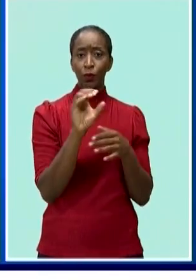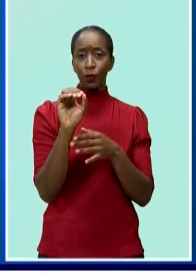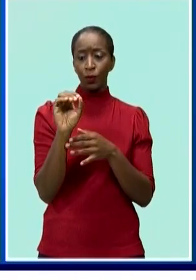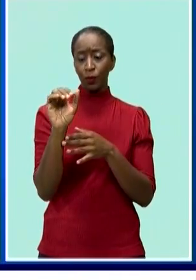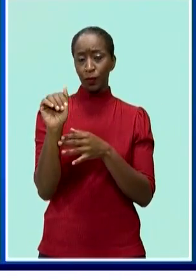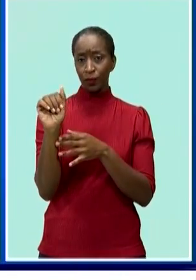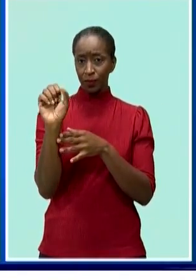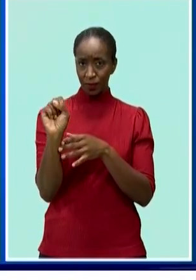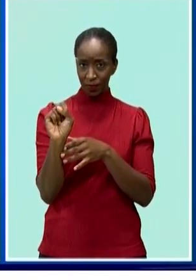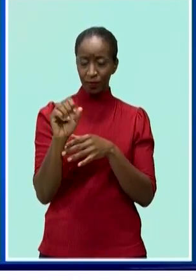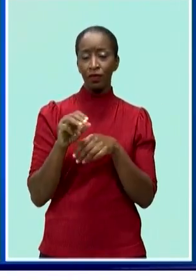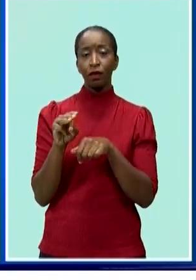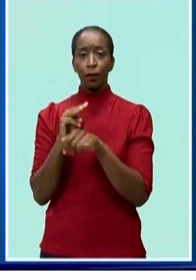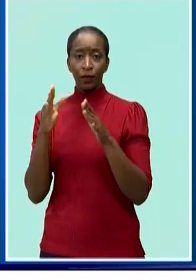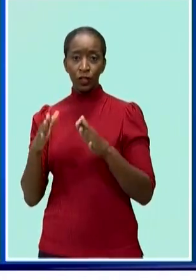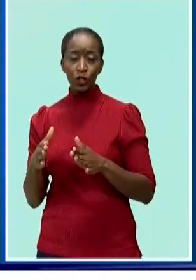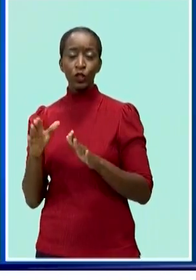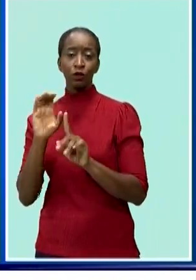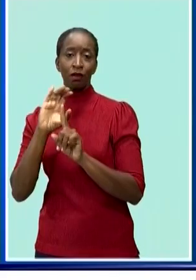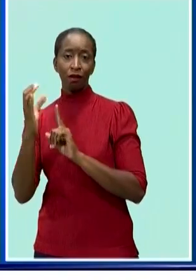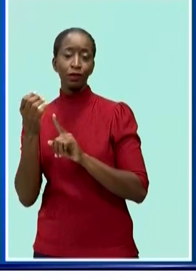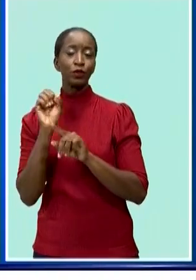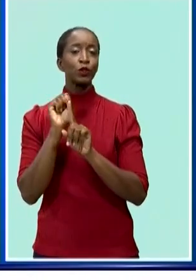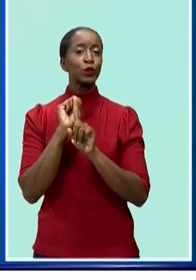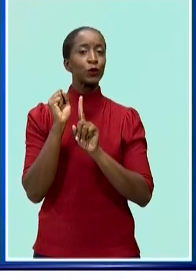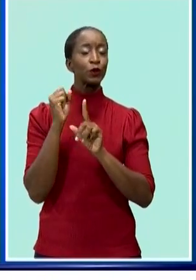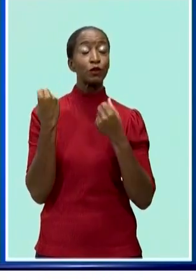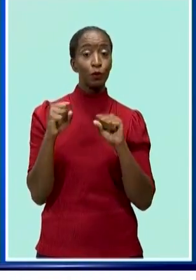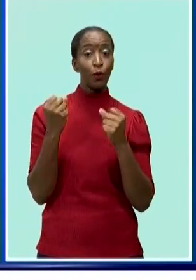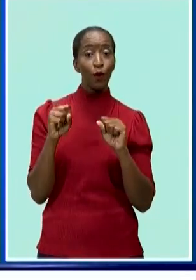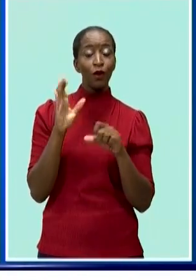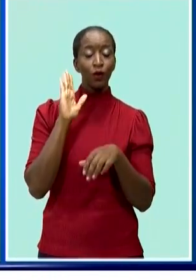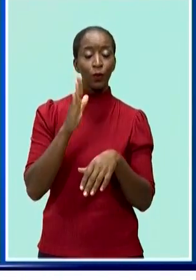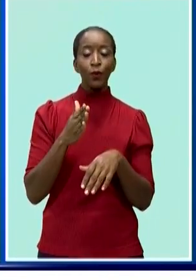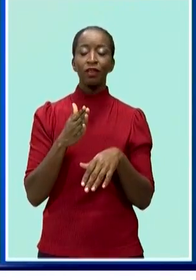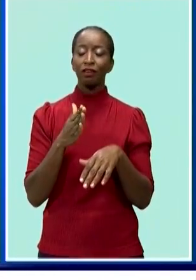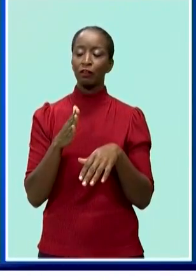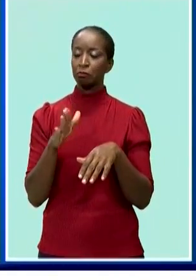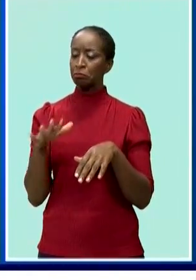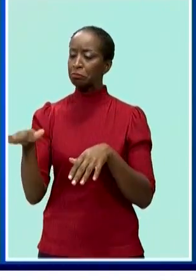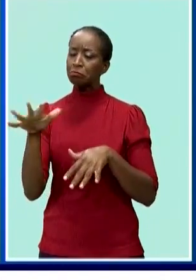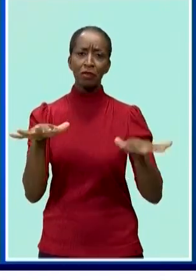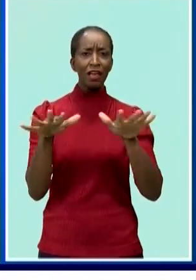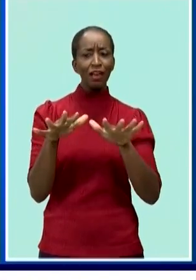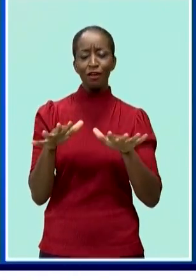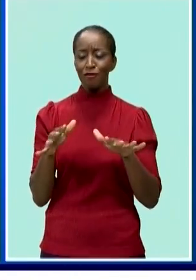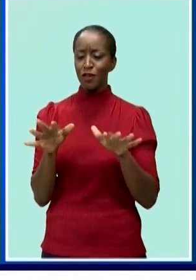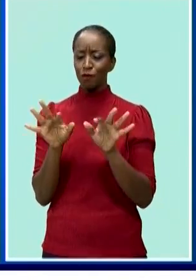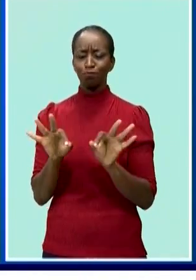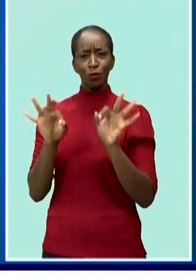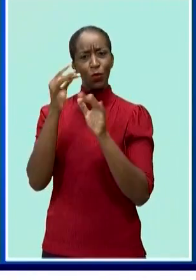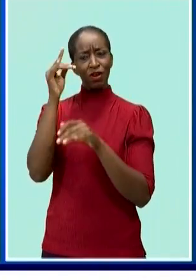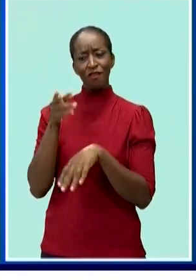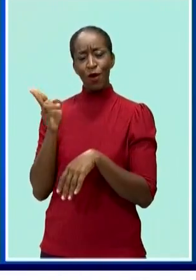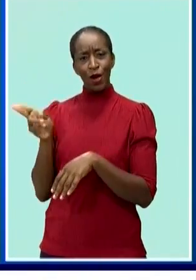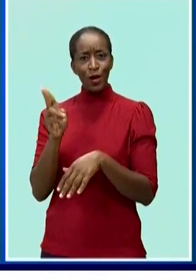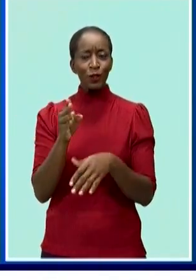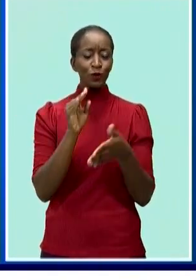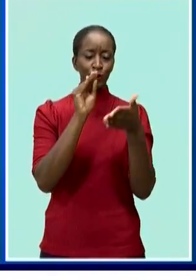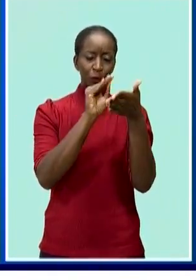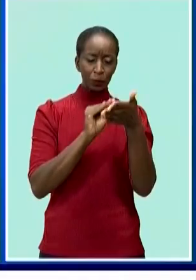Sports has embarked upon a project to develop a national register of historic places, which allows from communities